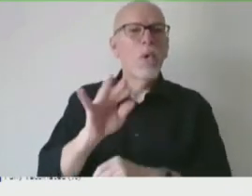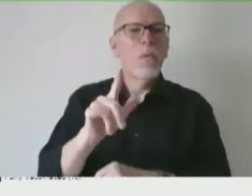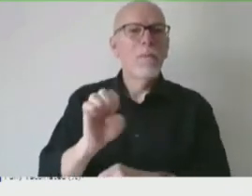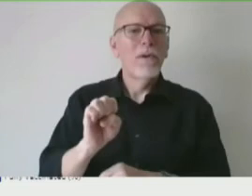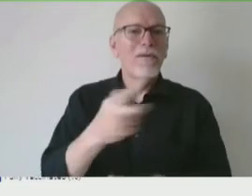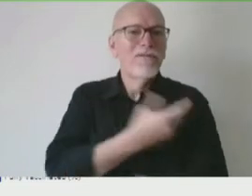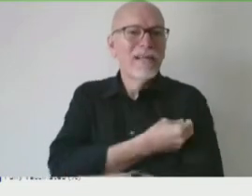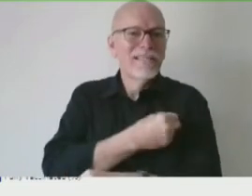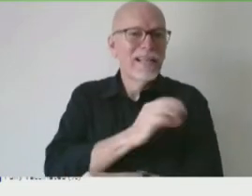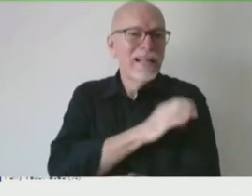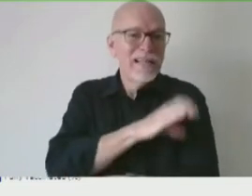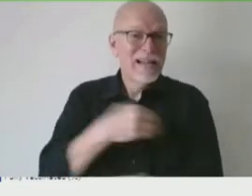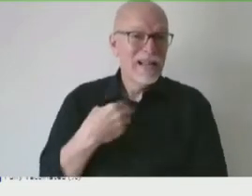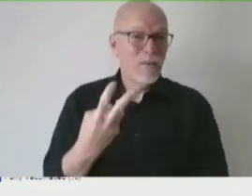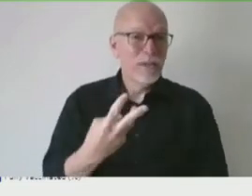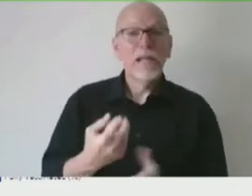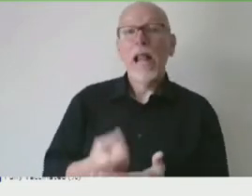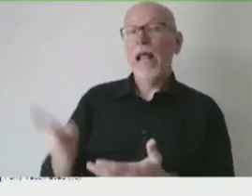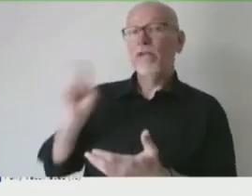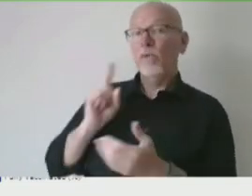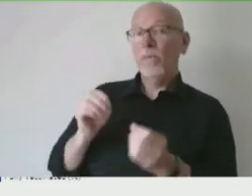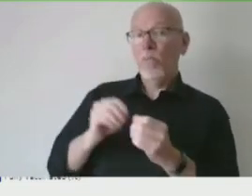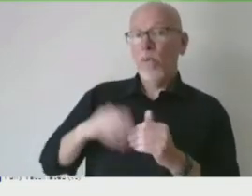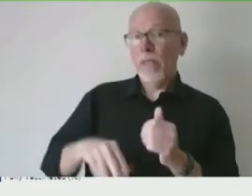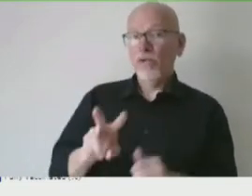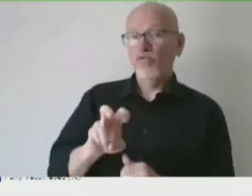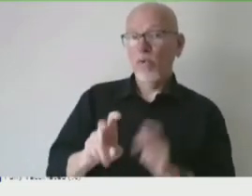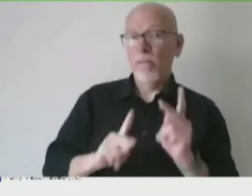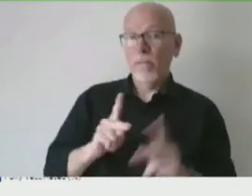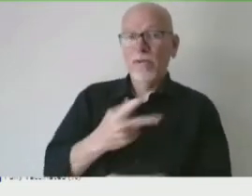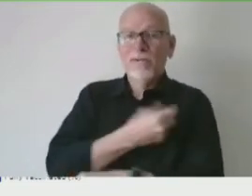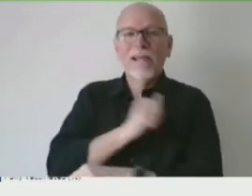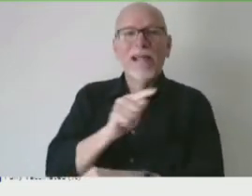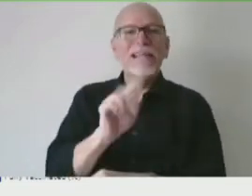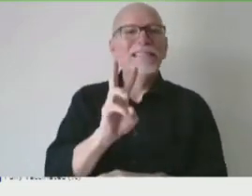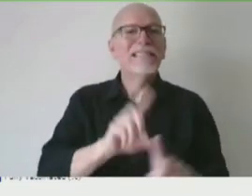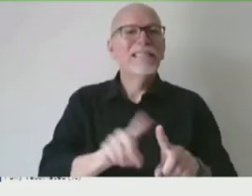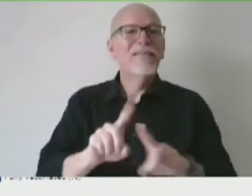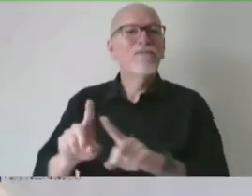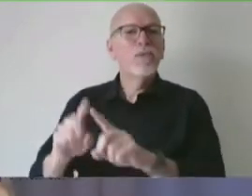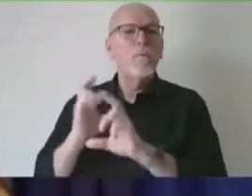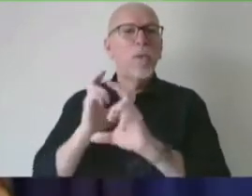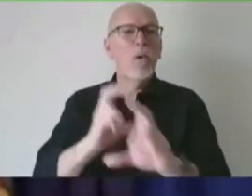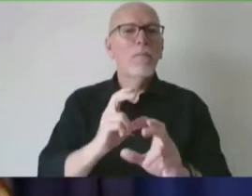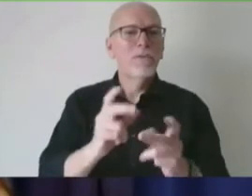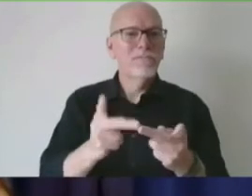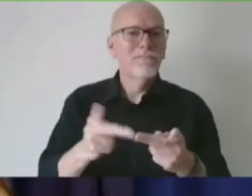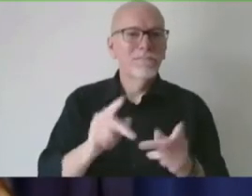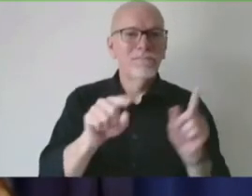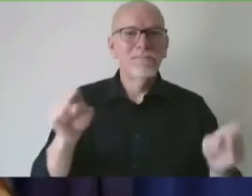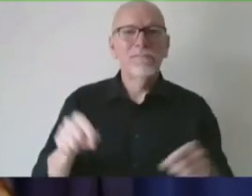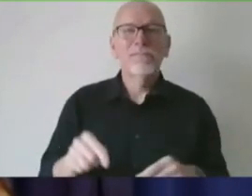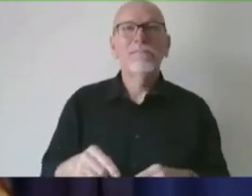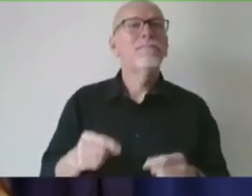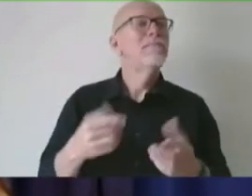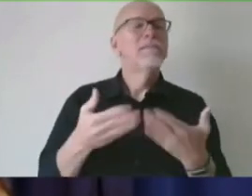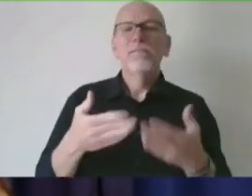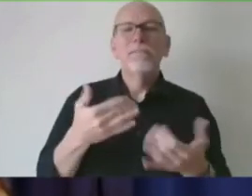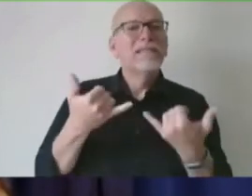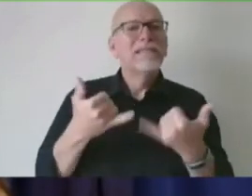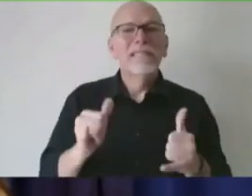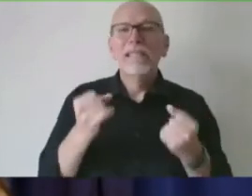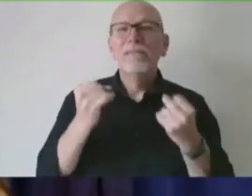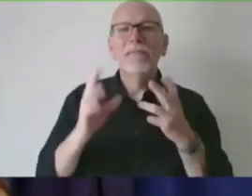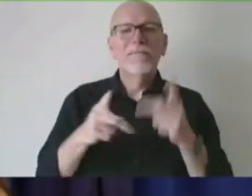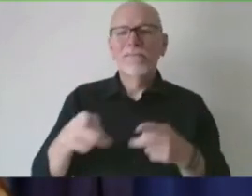Wednesday. Last week, more than 200 people were vaccinated at 6 mobile vaccination sites. Even so, many Hoosiers are still in that